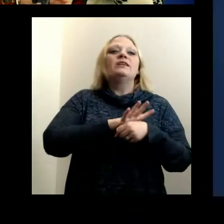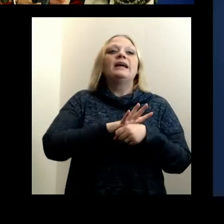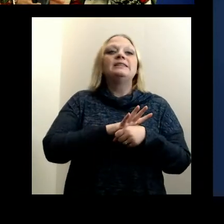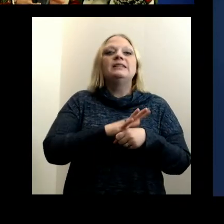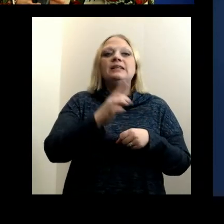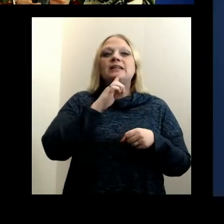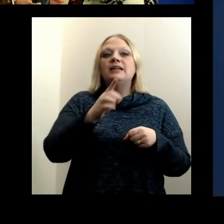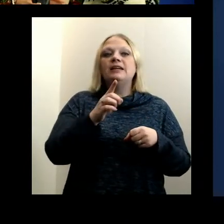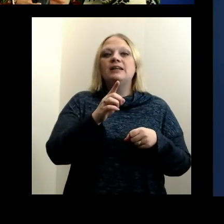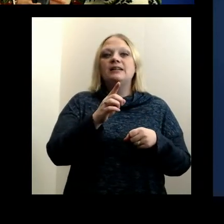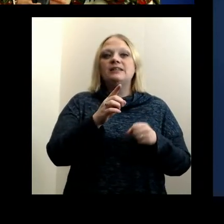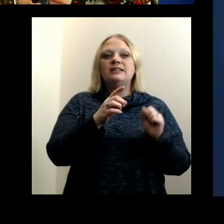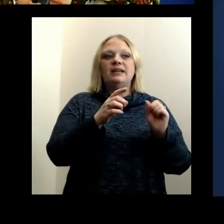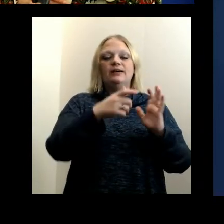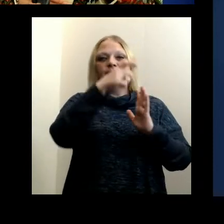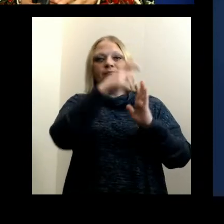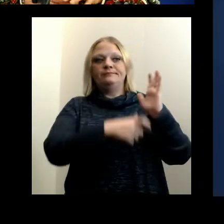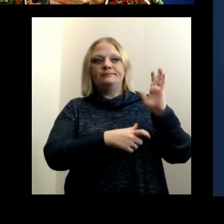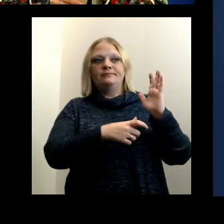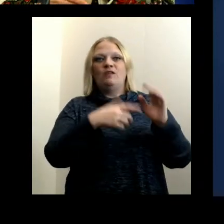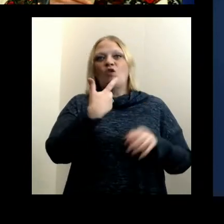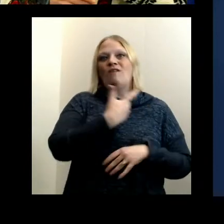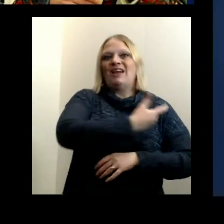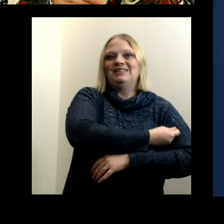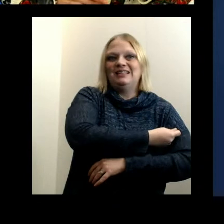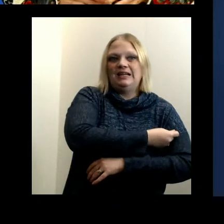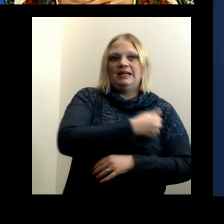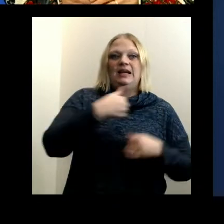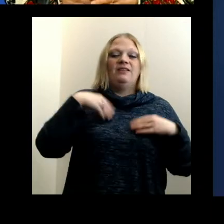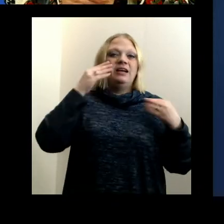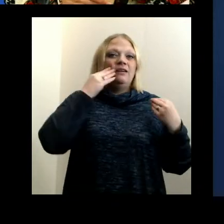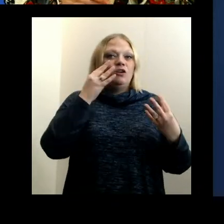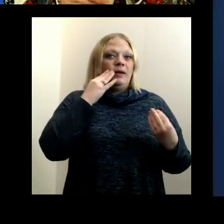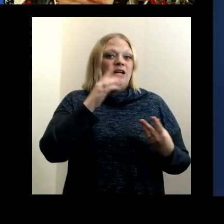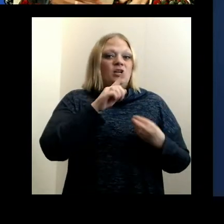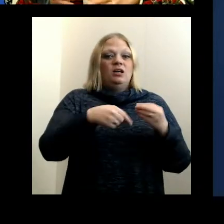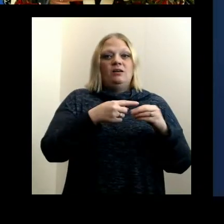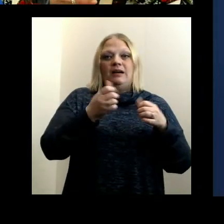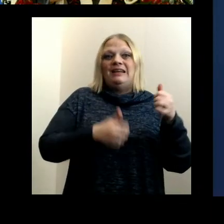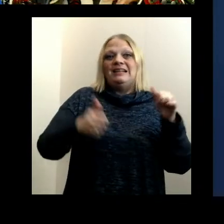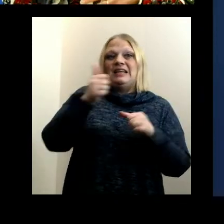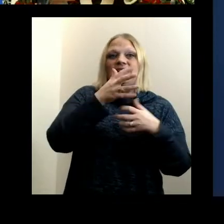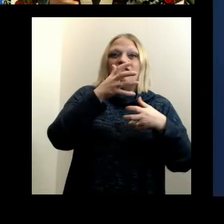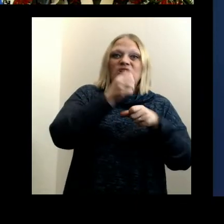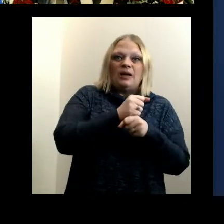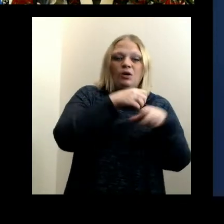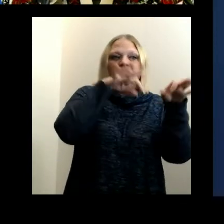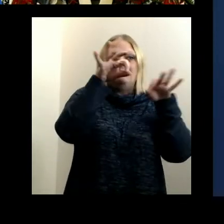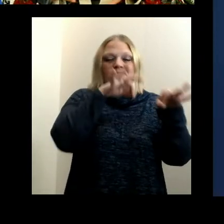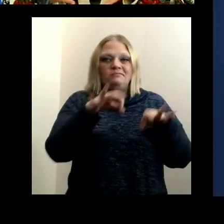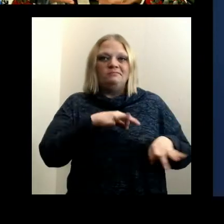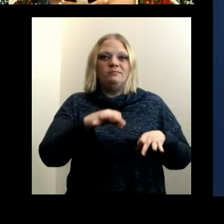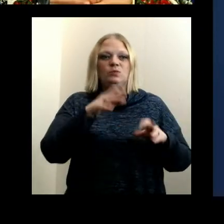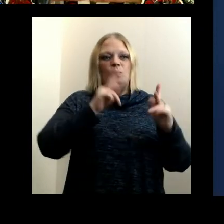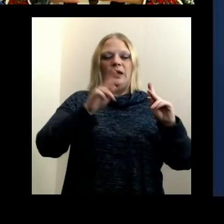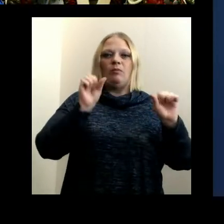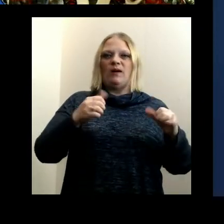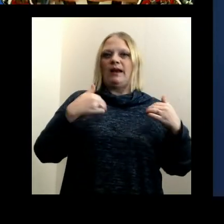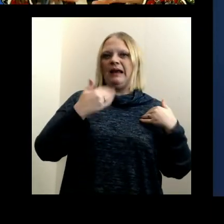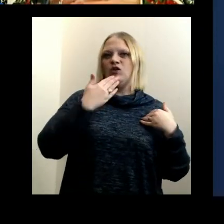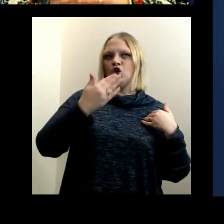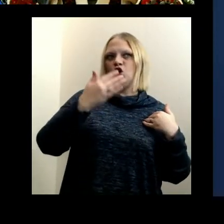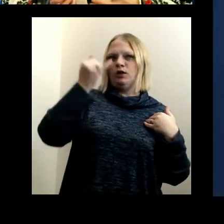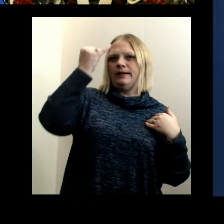COVID-19 is a section on vaccinations. So we have information about our executive summary so people can just get a good overview and